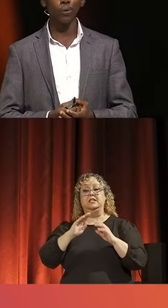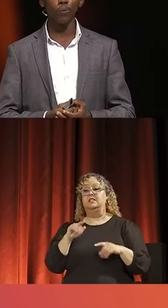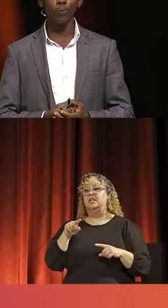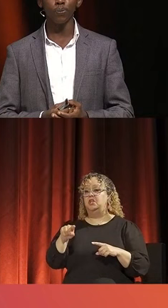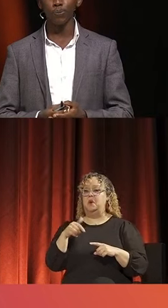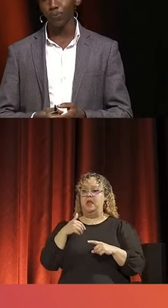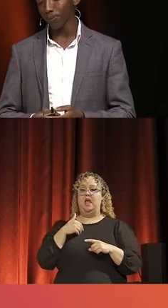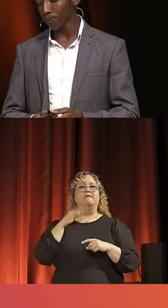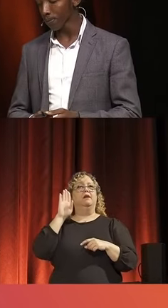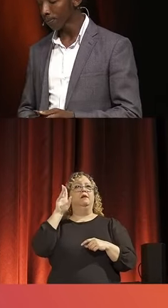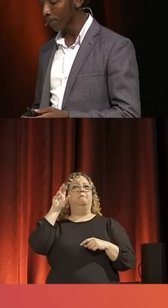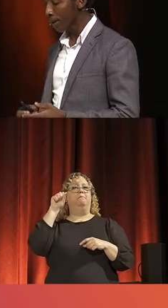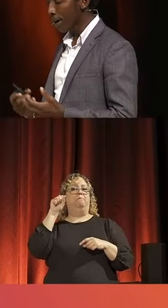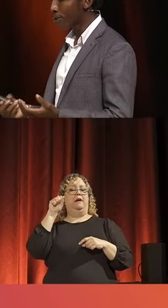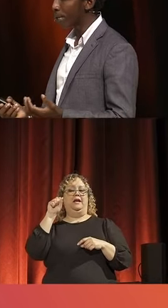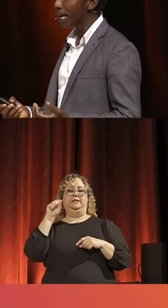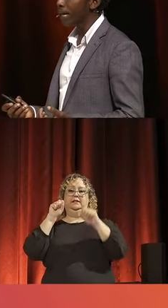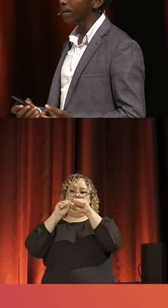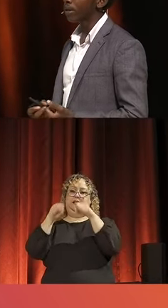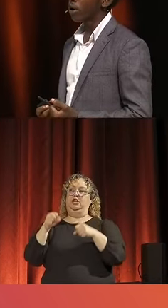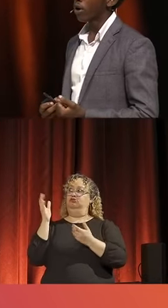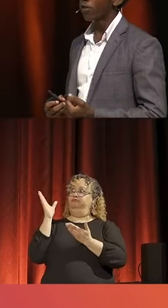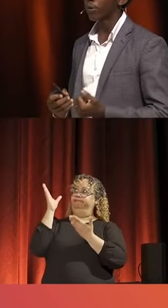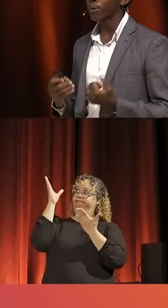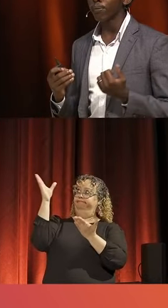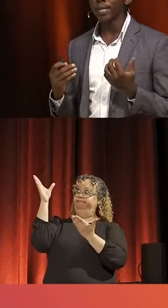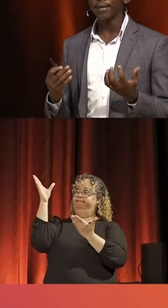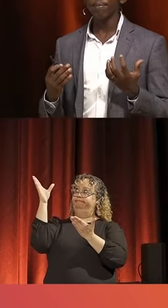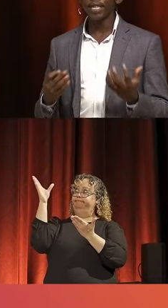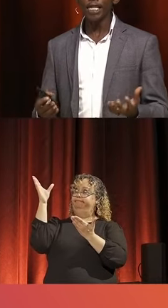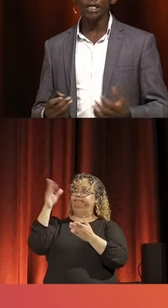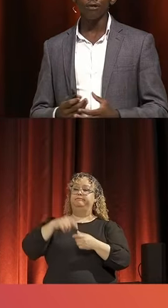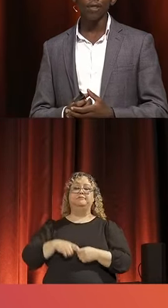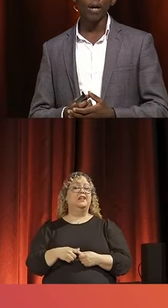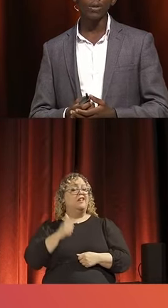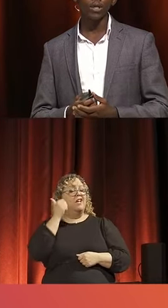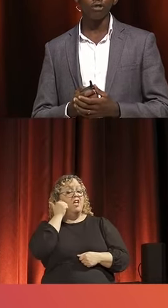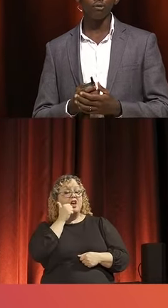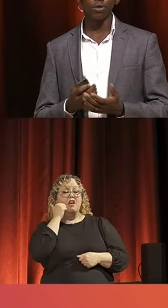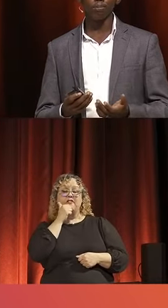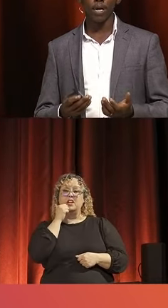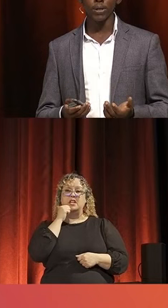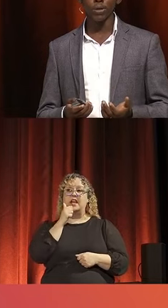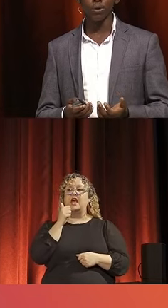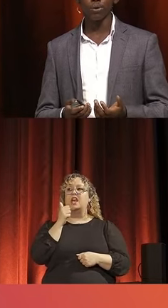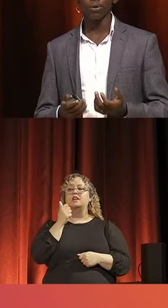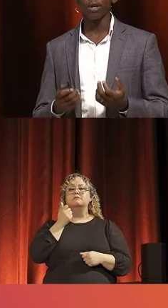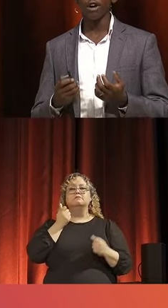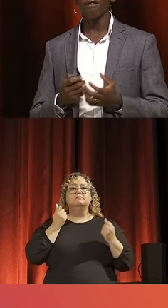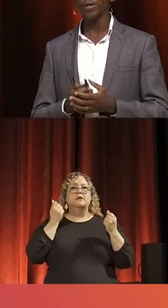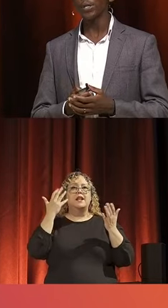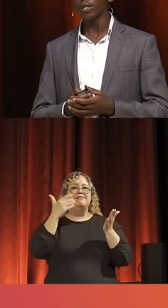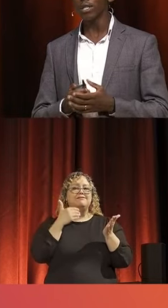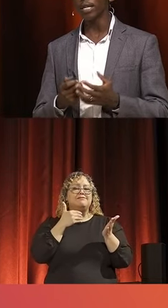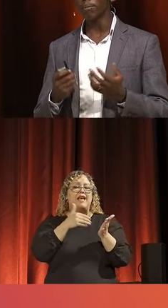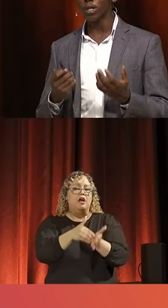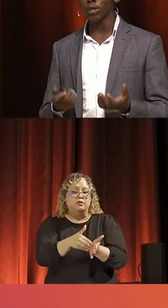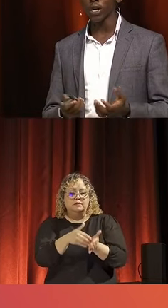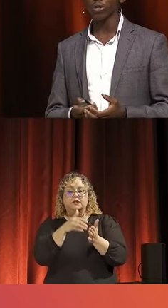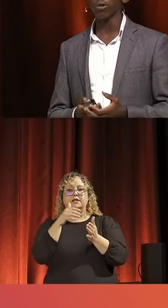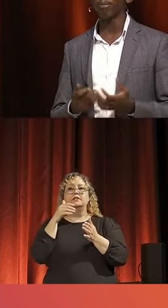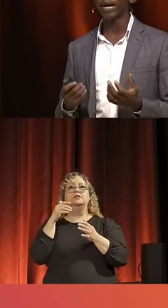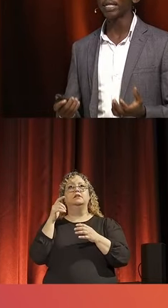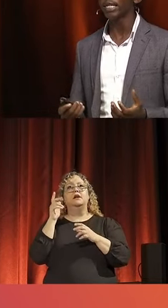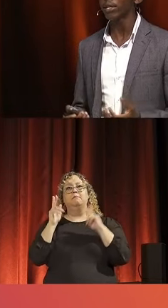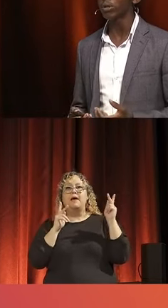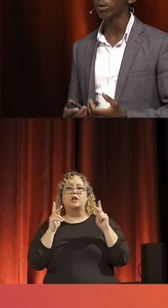Nyabugogo. Every day, over tens of thousands of passengers visit the